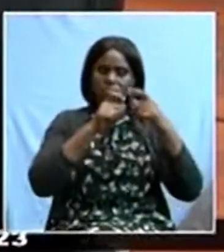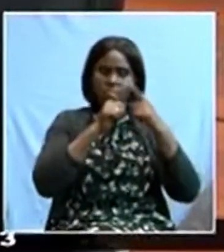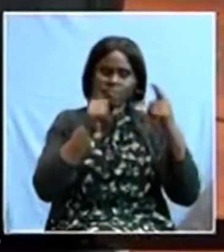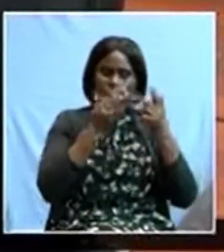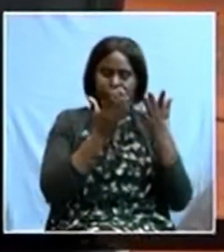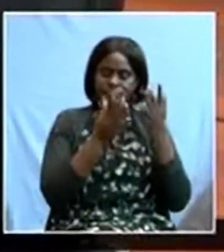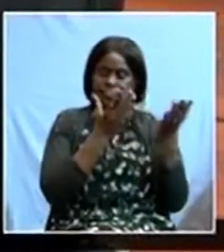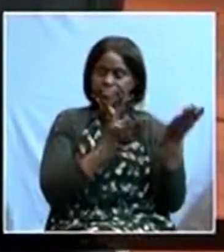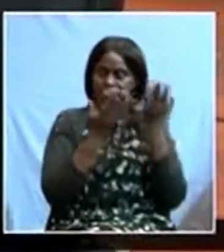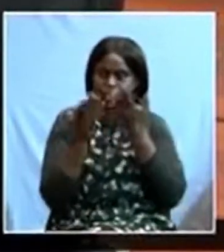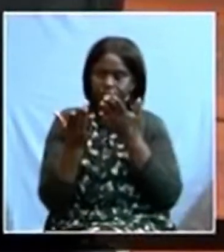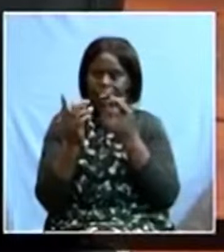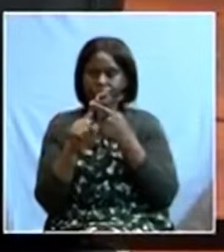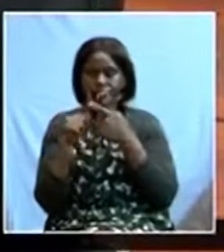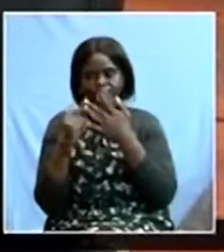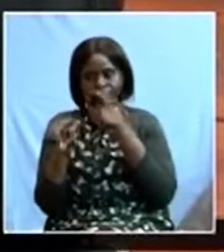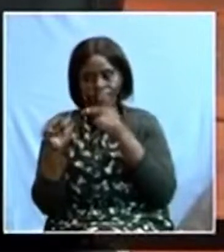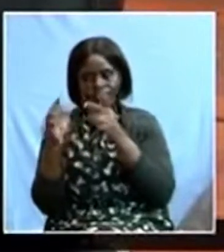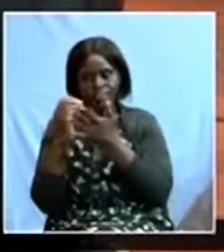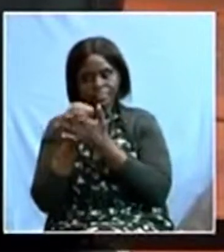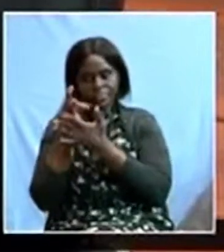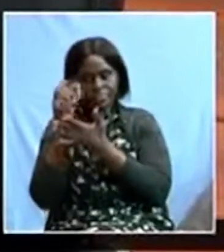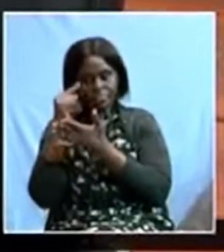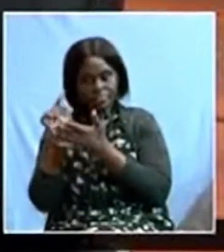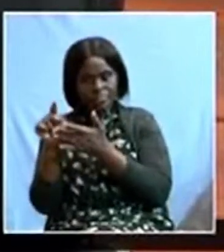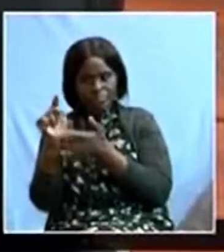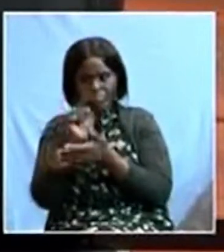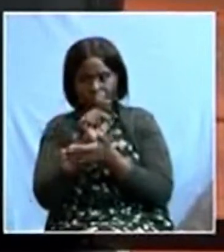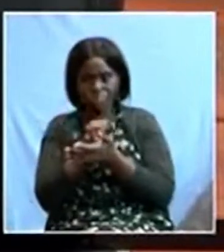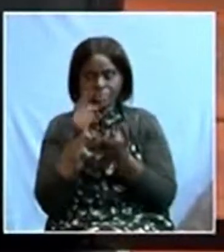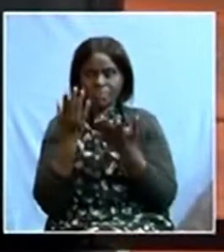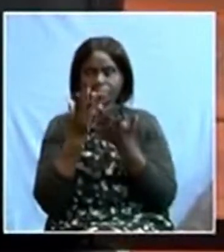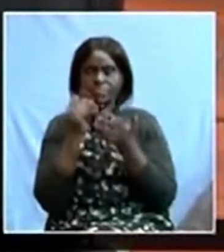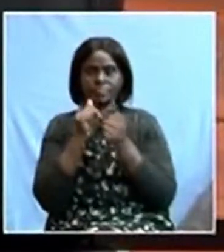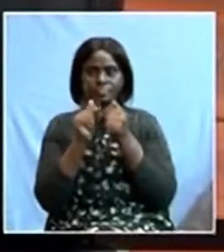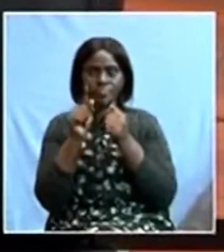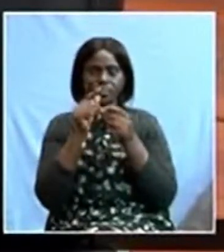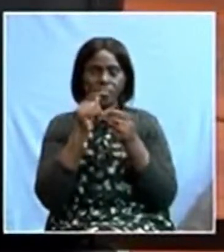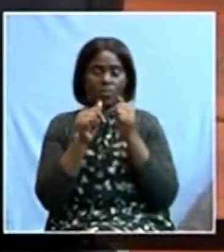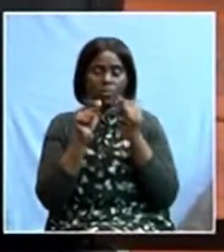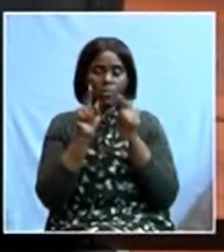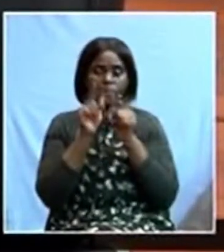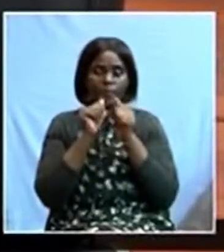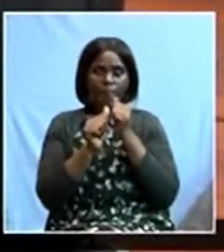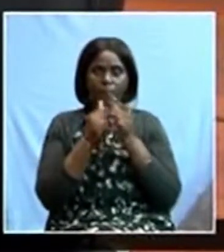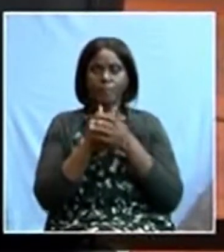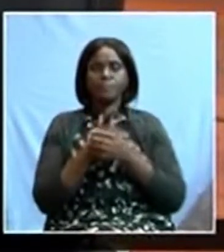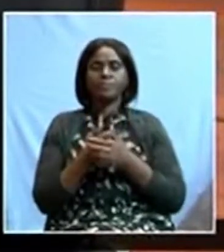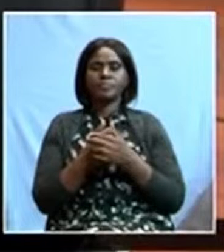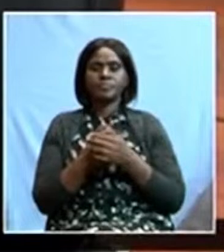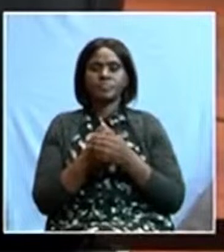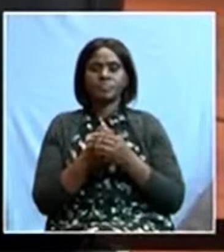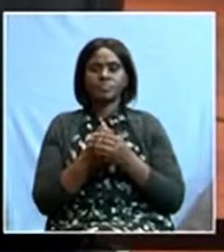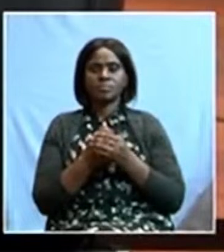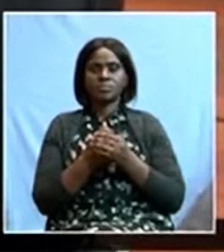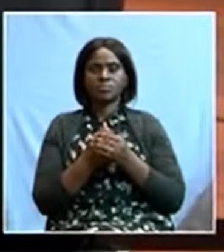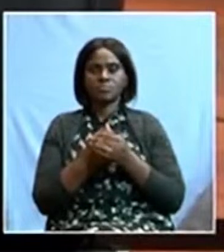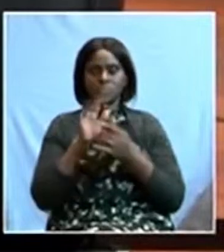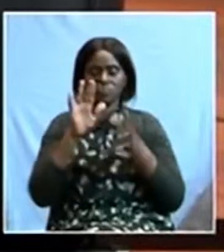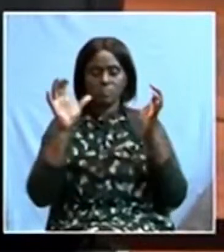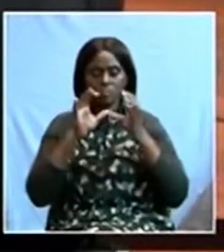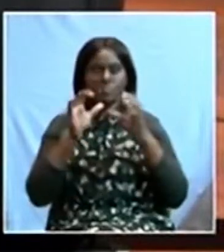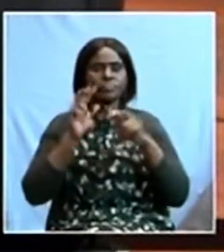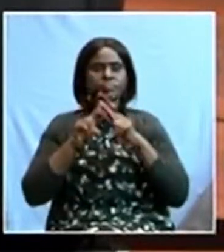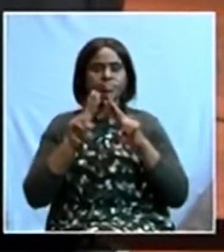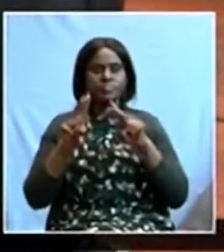maybe bringing them to the office for this and that, because of this and that challenge. Because as far as your committee is concerned,